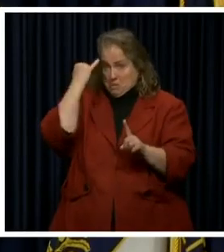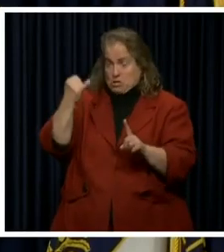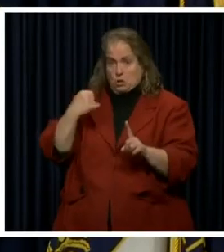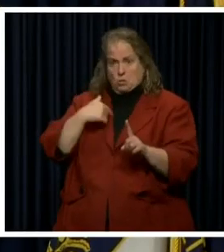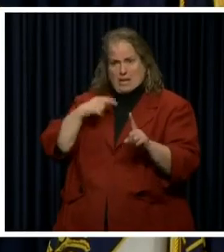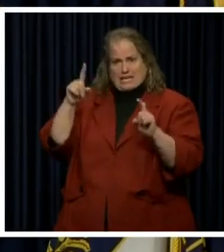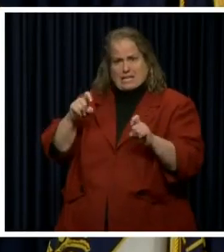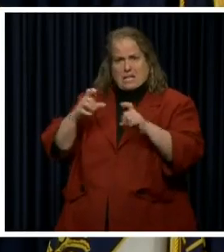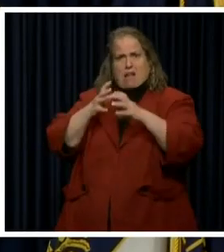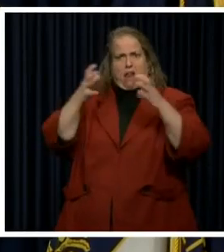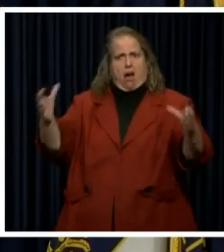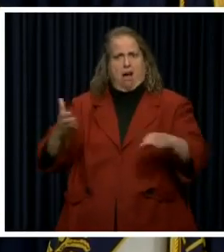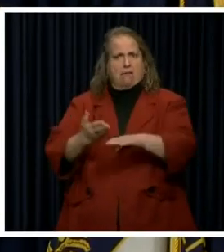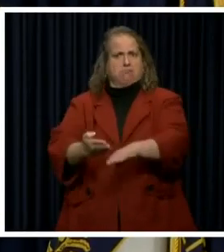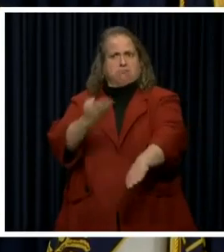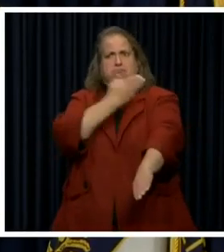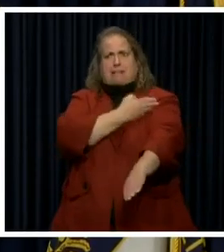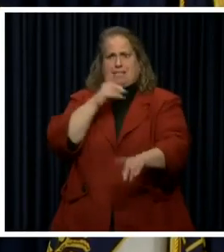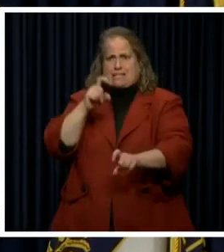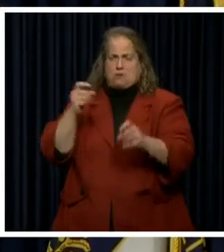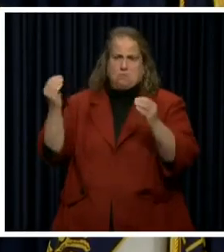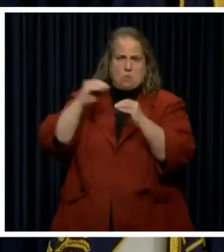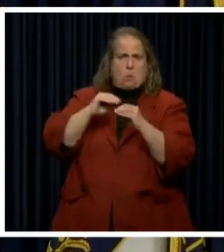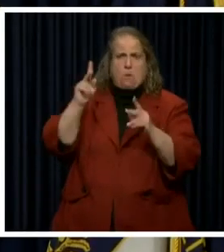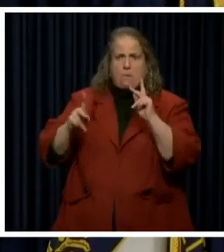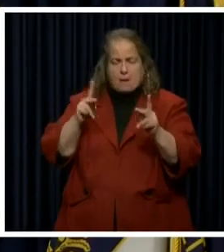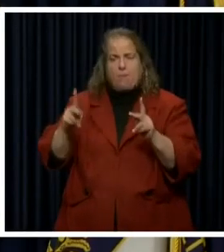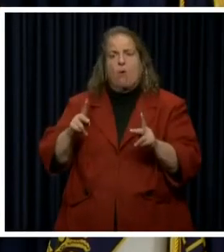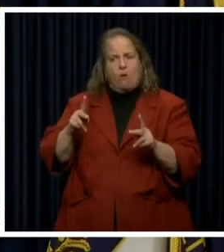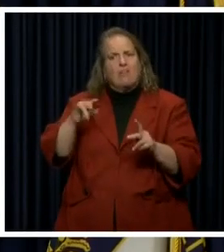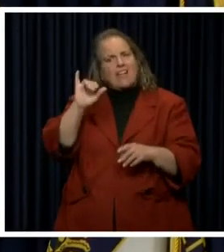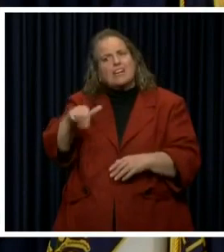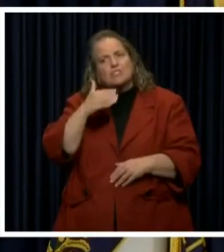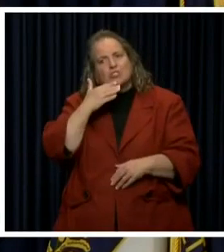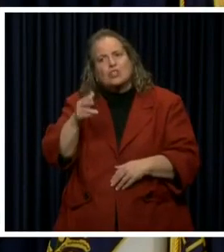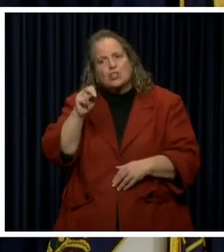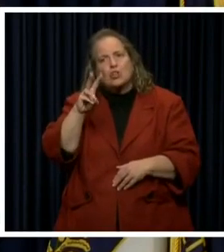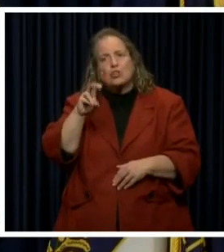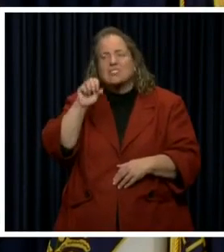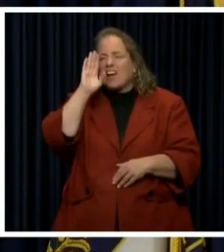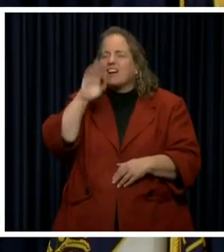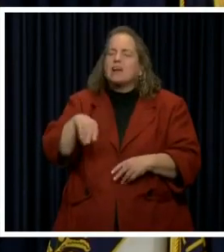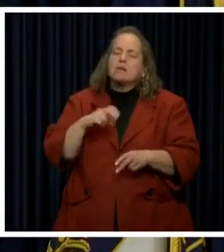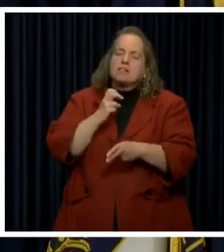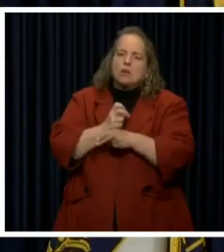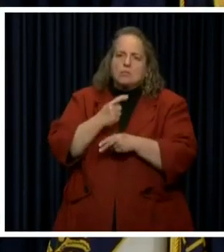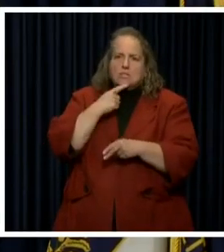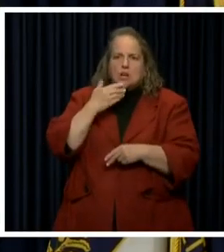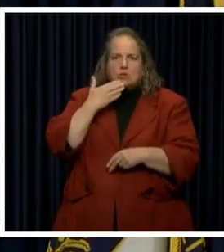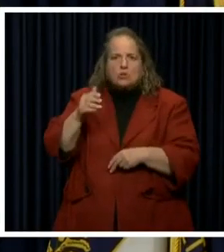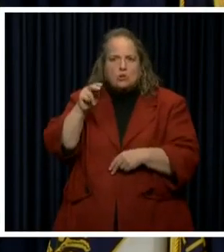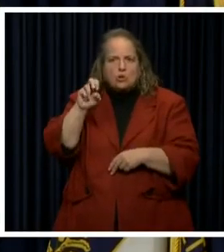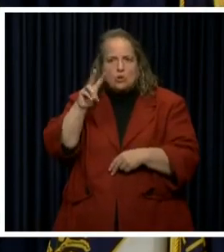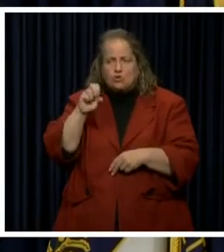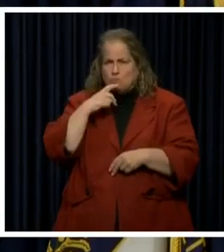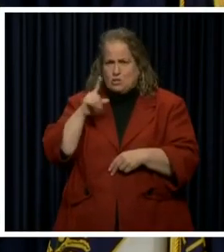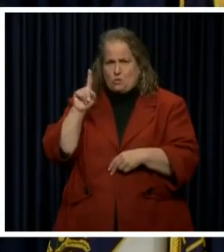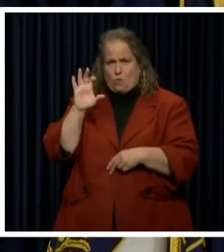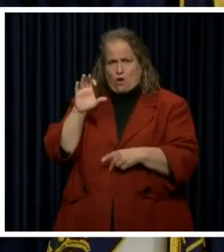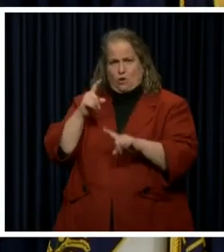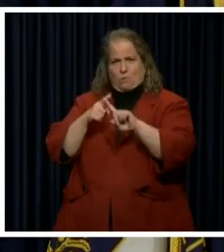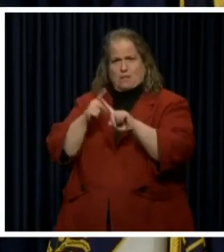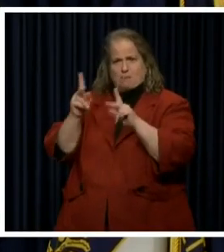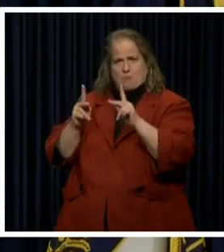there, and that's good news. Now, it's hard to say it's good news when there's still 100-plus people a day having something that can be deadly,